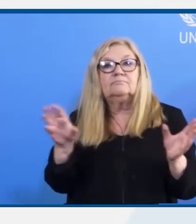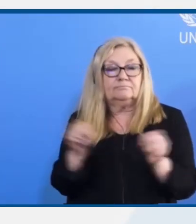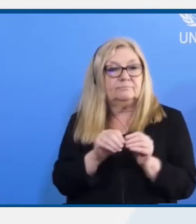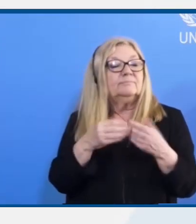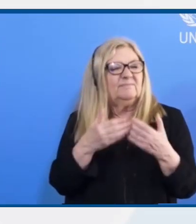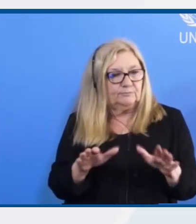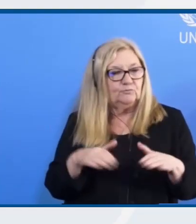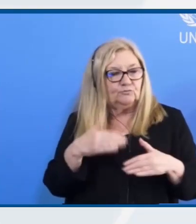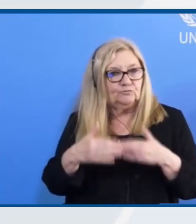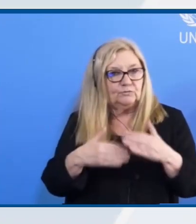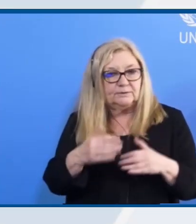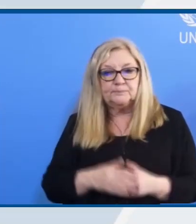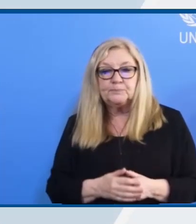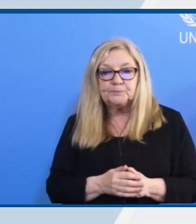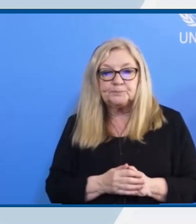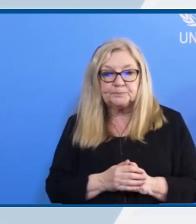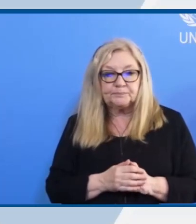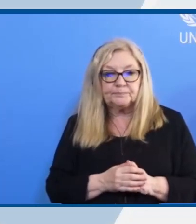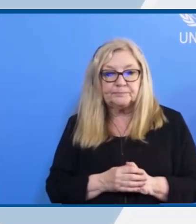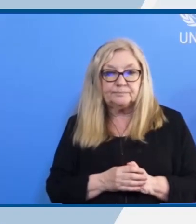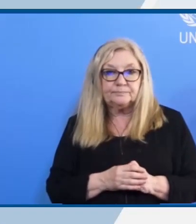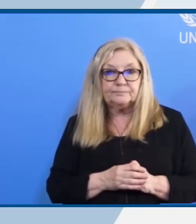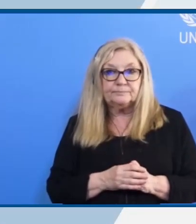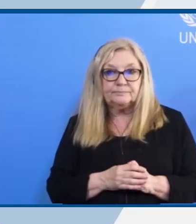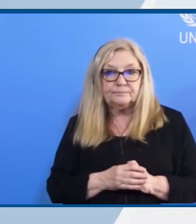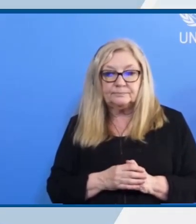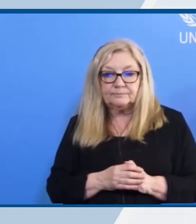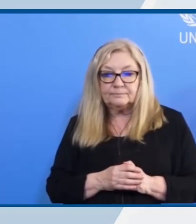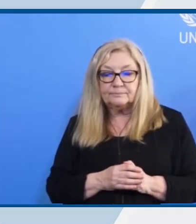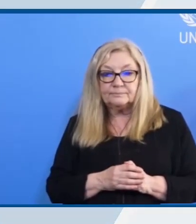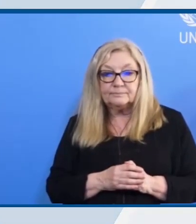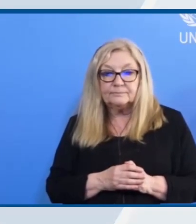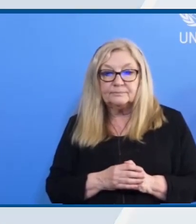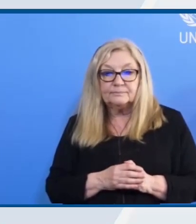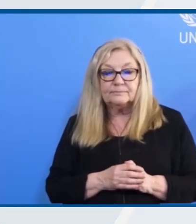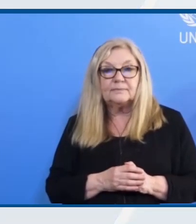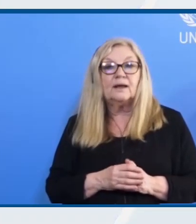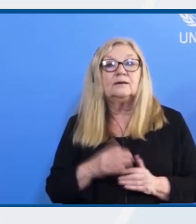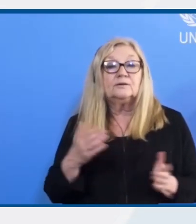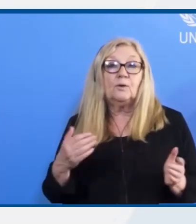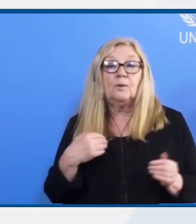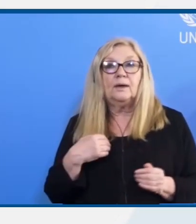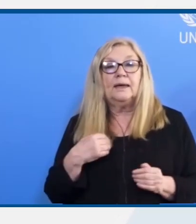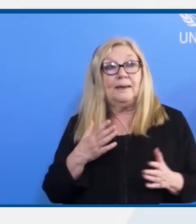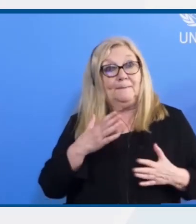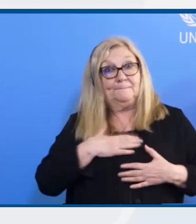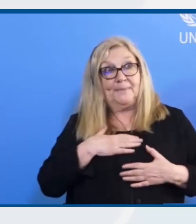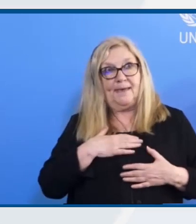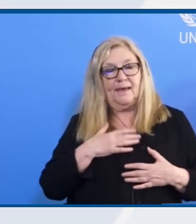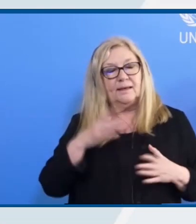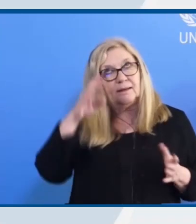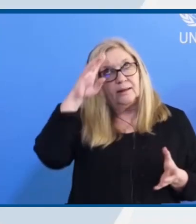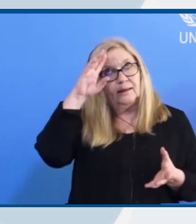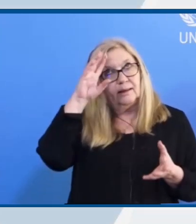grassroots leaders, to Godgovi, to give us a bit of the taste here. So let's go. So, main conclusion, of course,